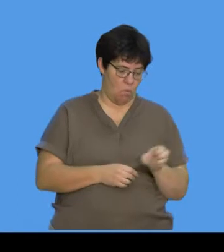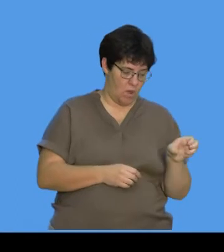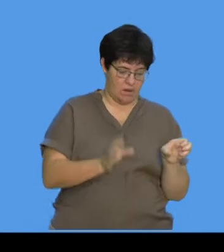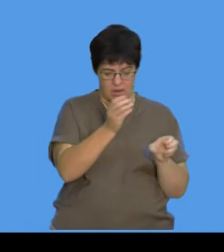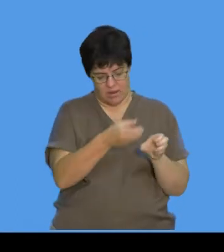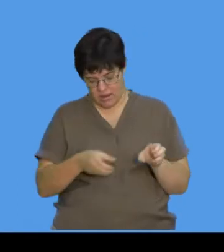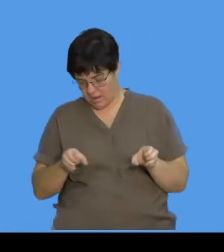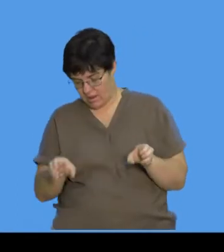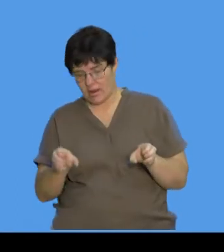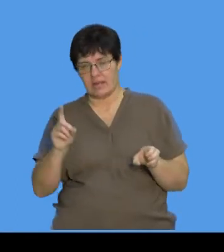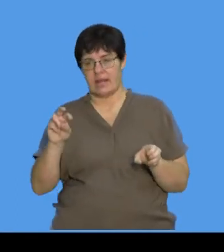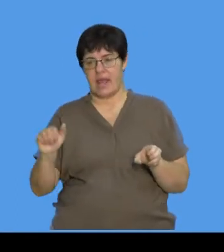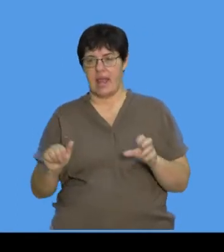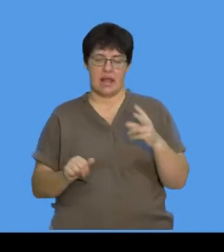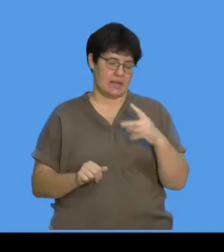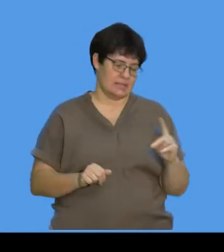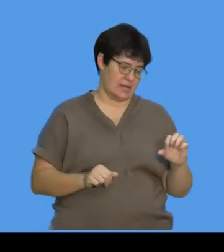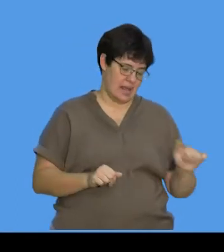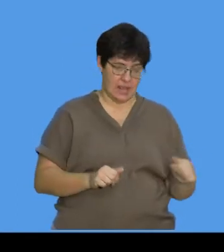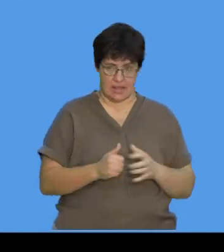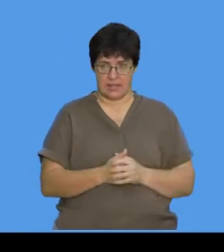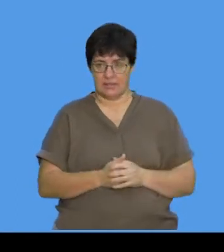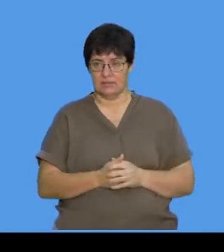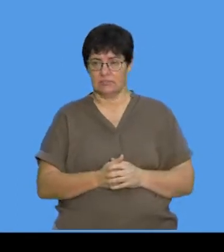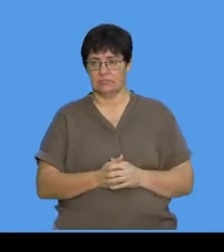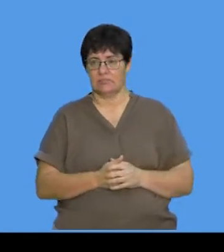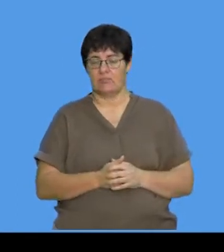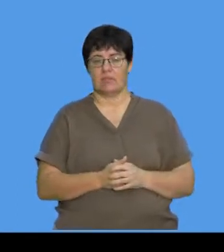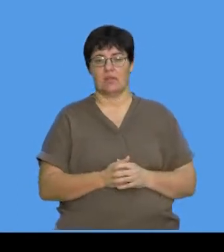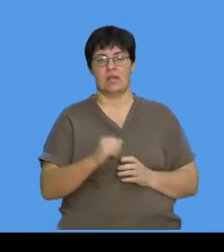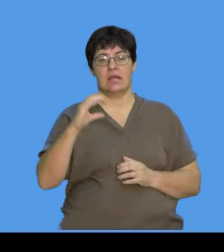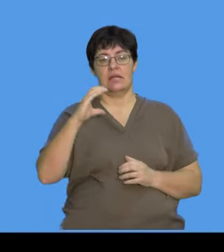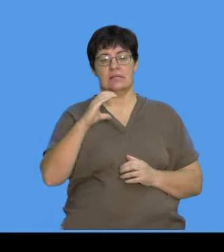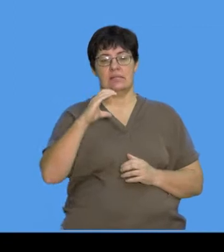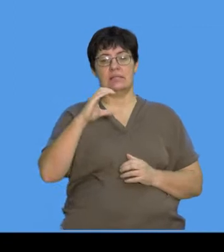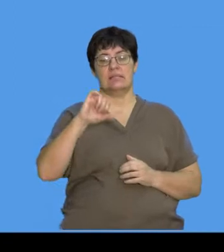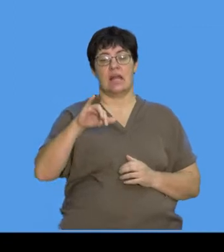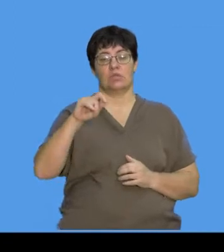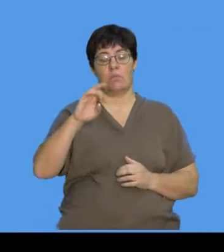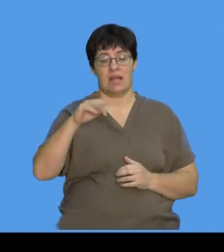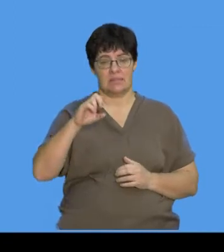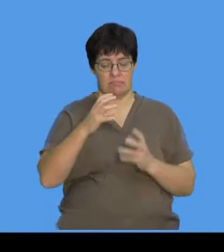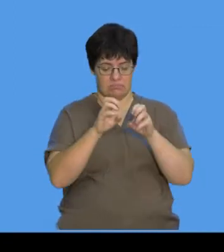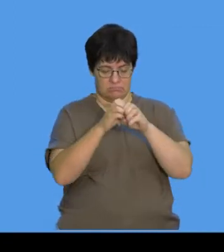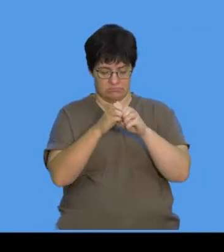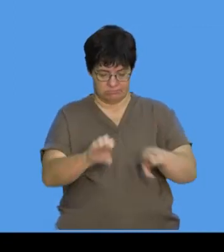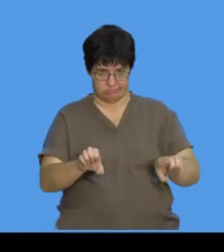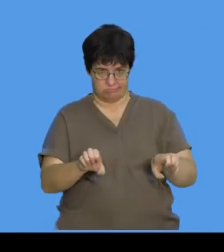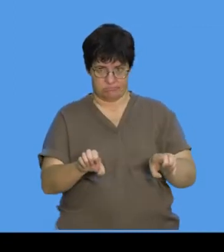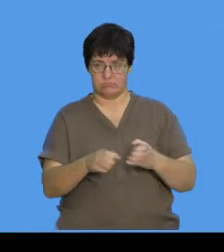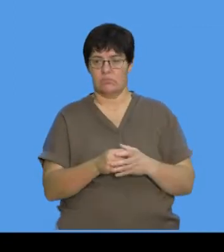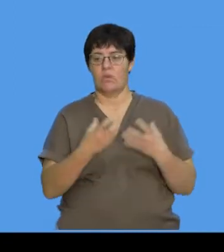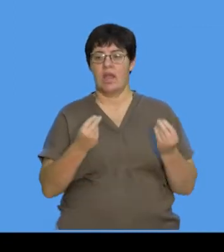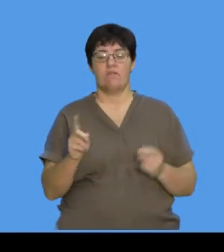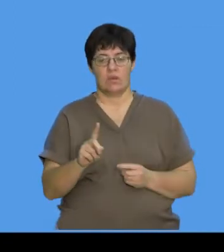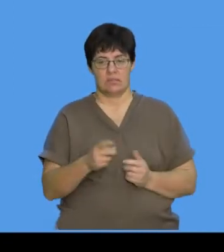put one copy in one side, one copy in the other. The cytoplasm is going to divide, and what do